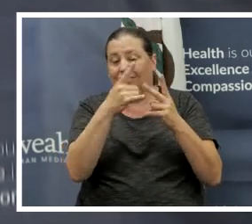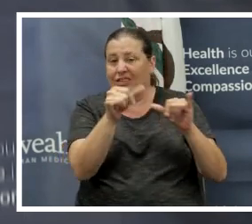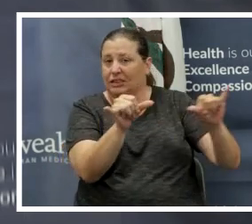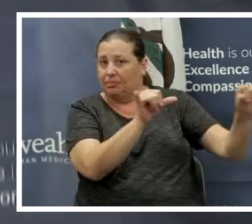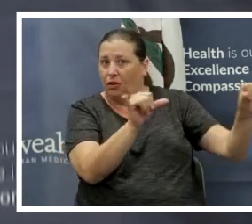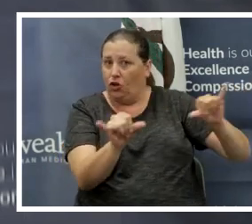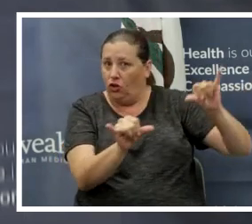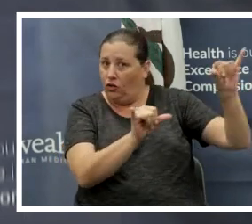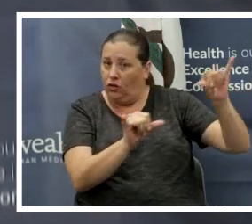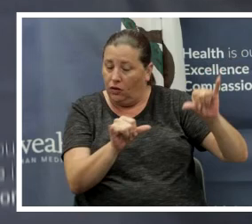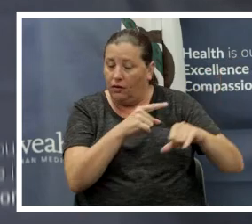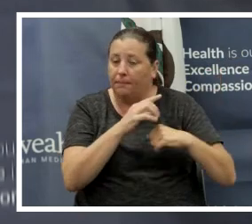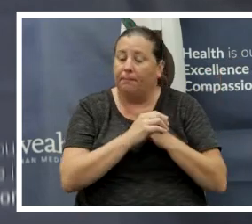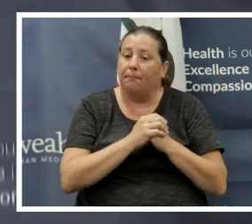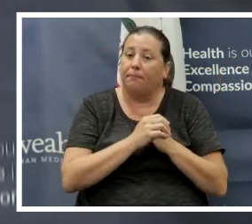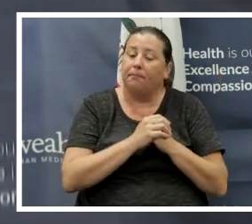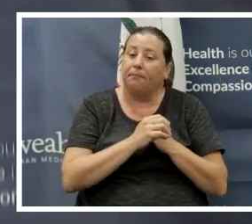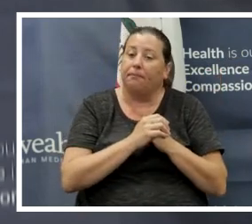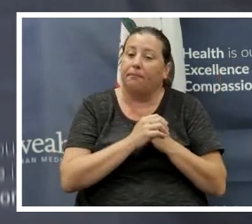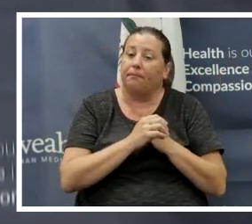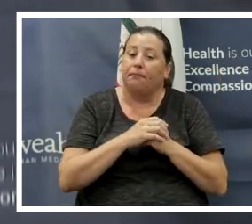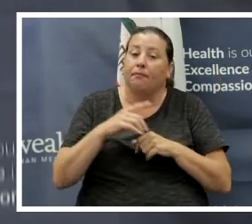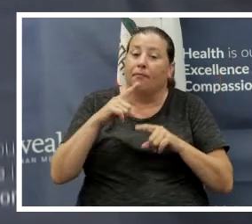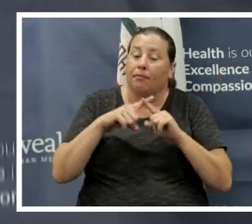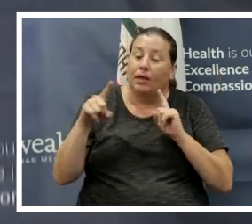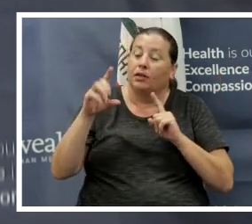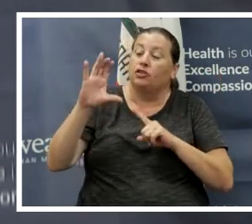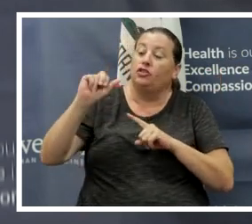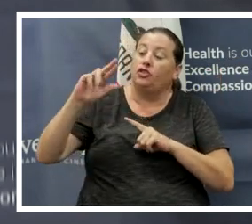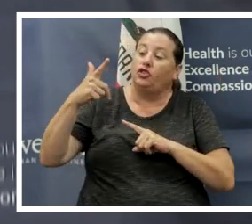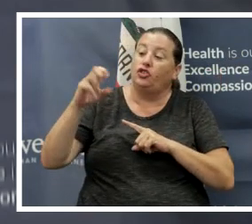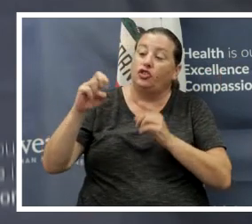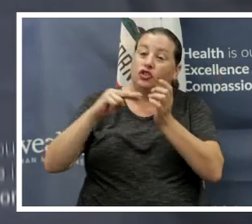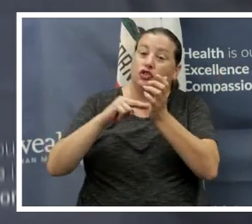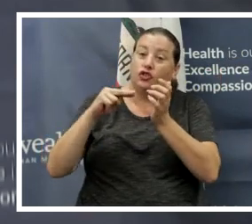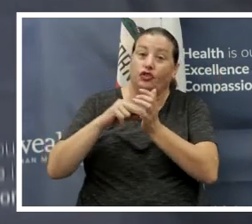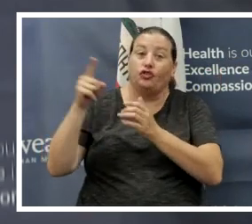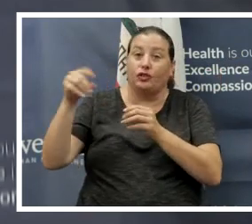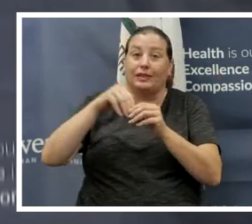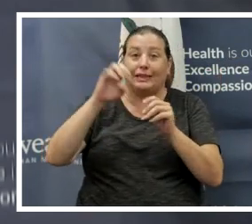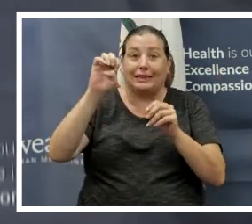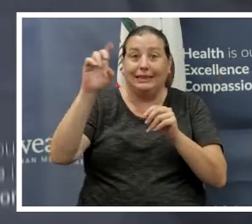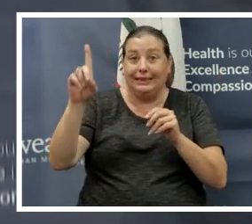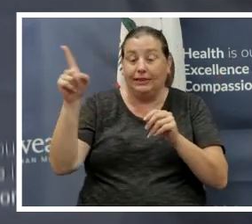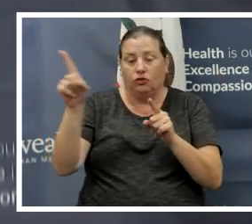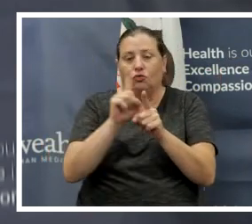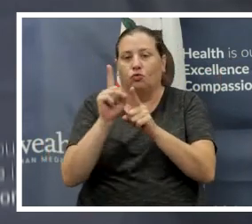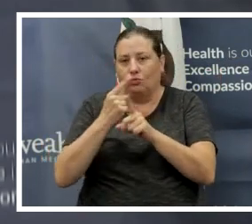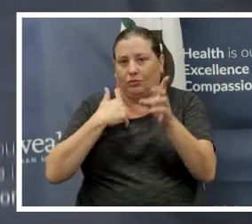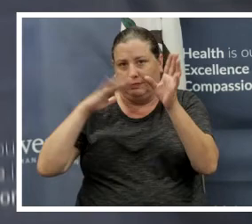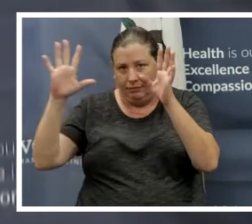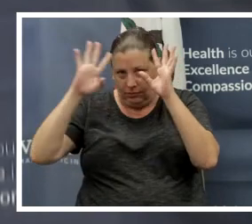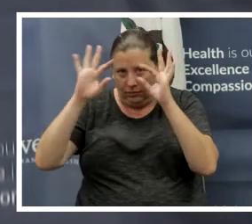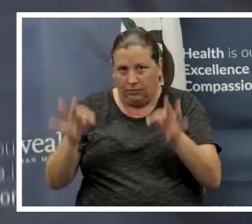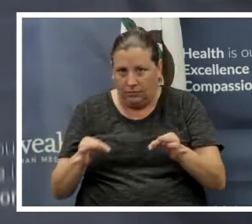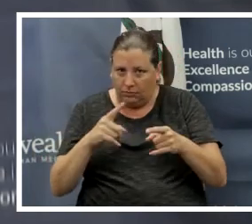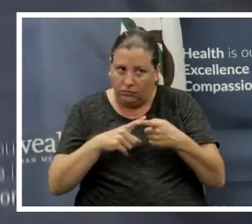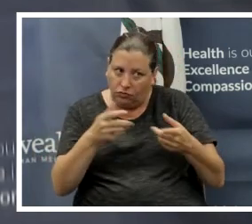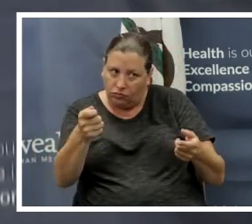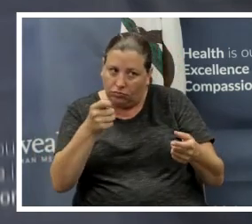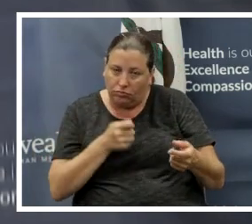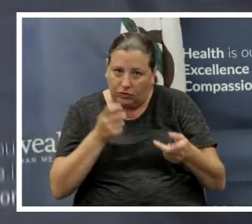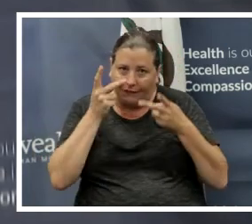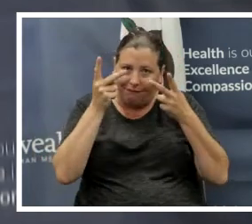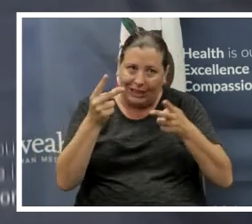other. Although the charge nurse in the ED does also have discretion under the circumstances to bring a